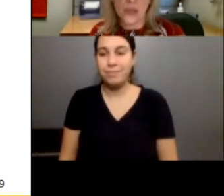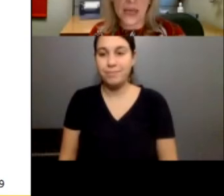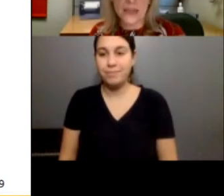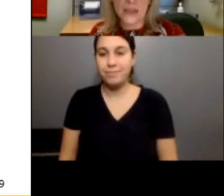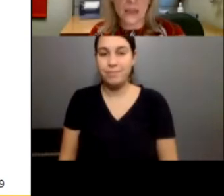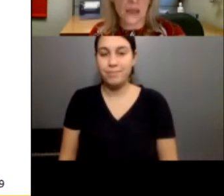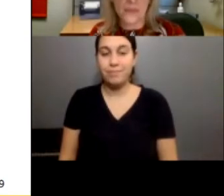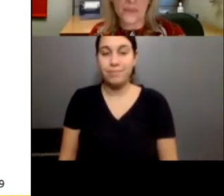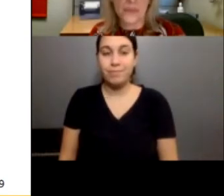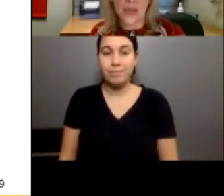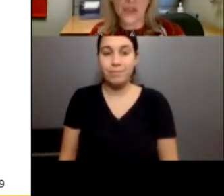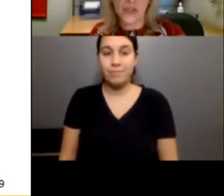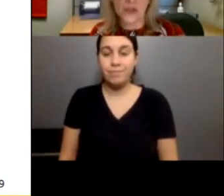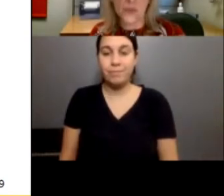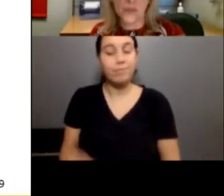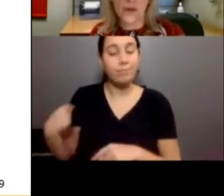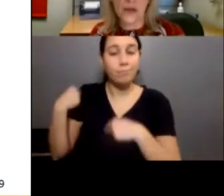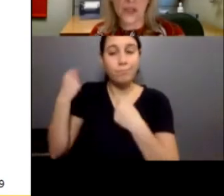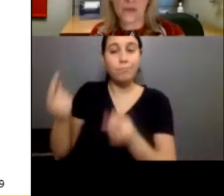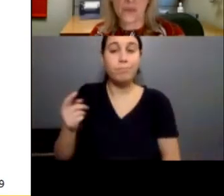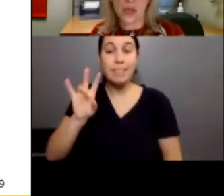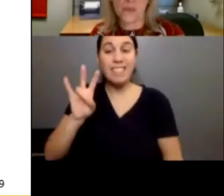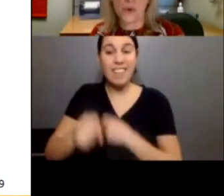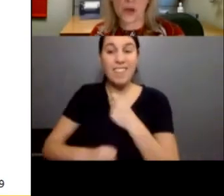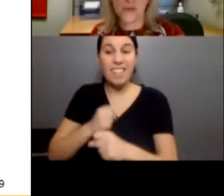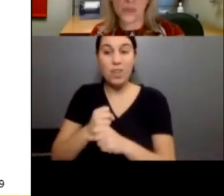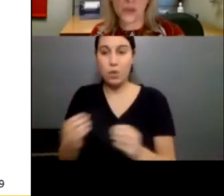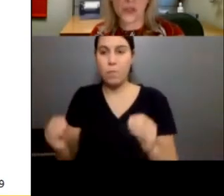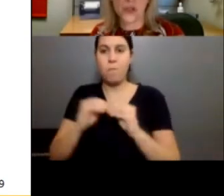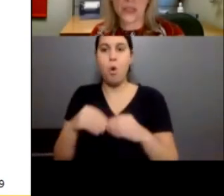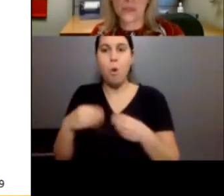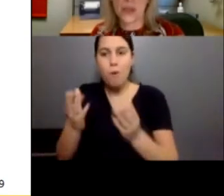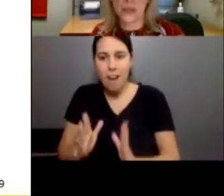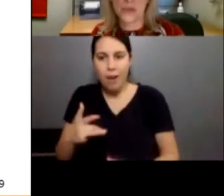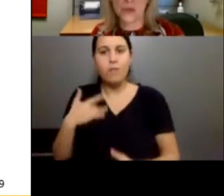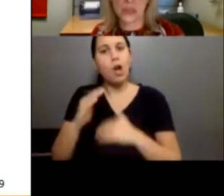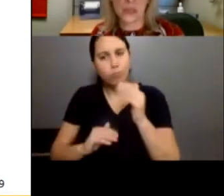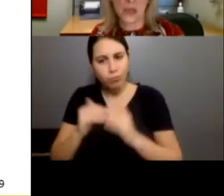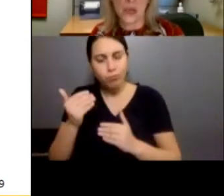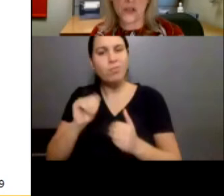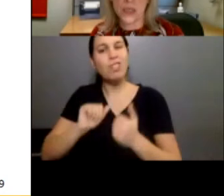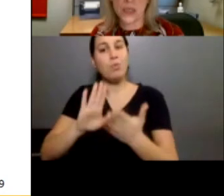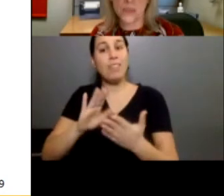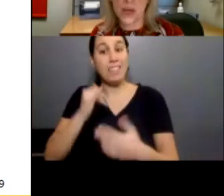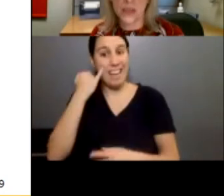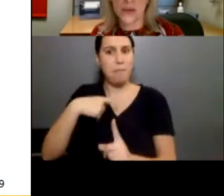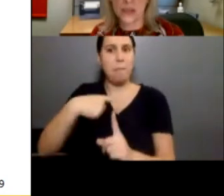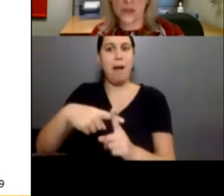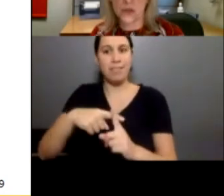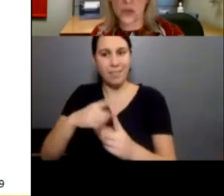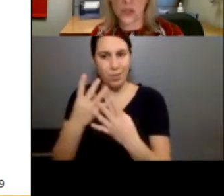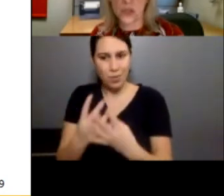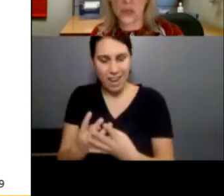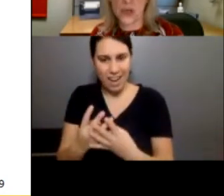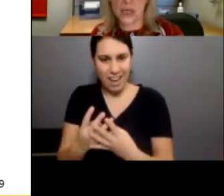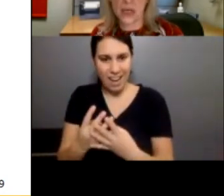Over the last 7 years, more providers have become more comfortable addressing positive screens, addressing a positive answer